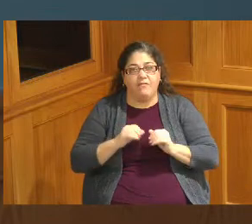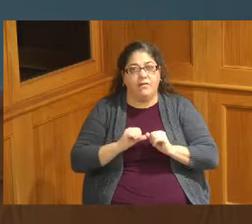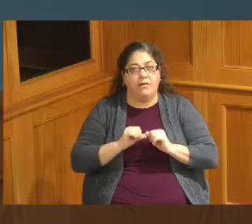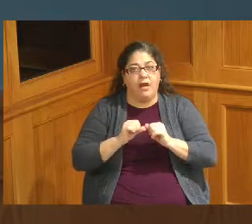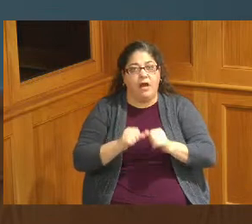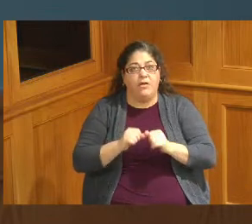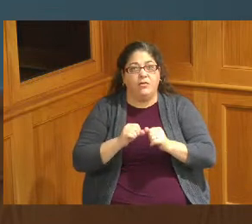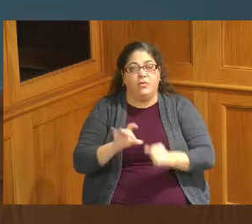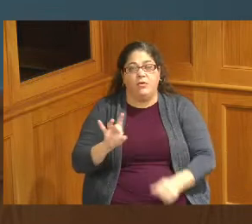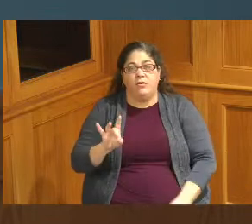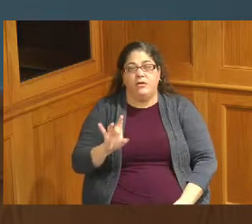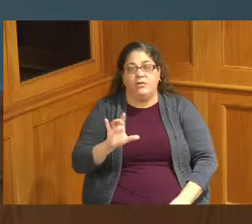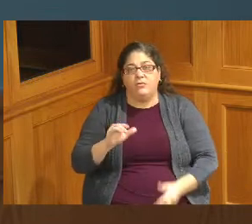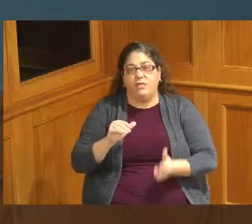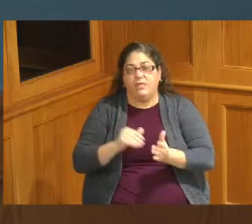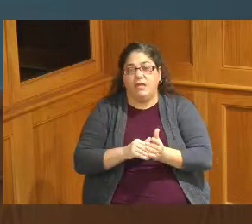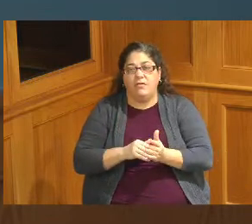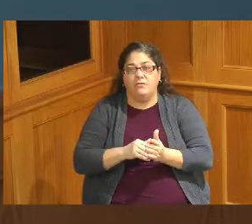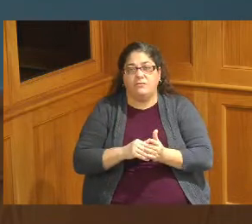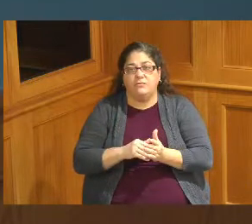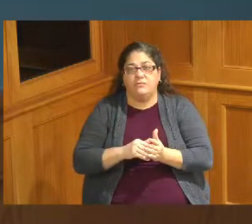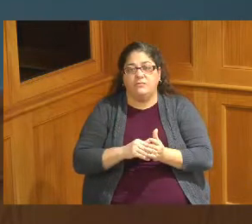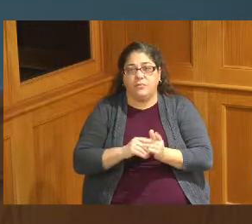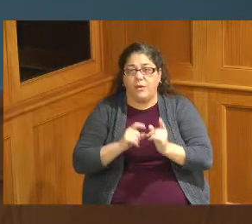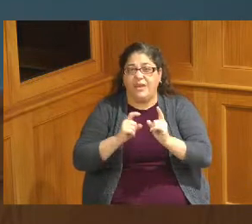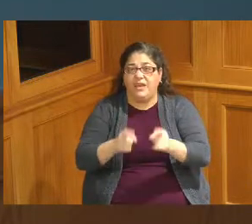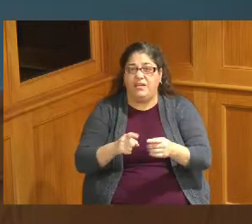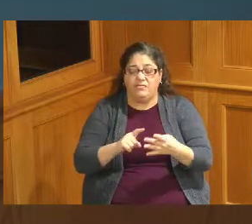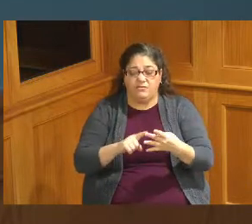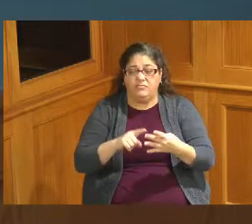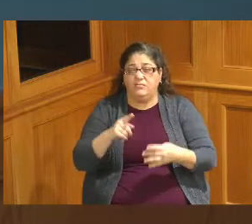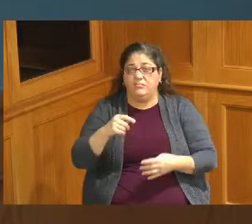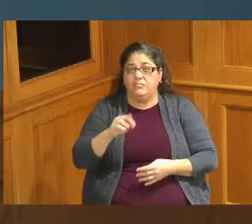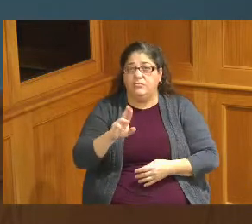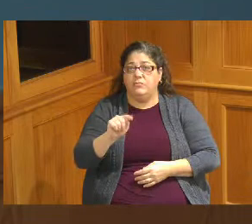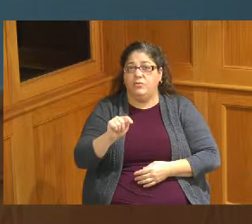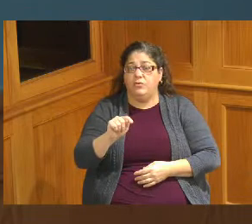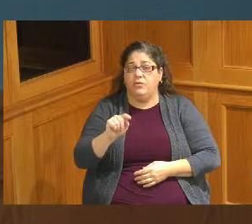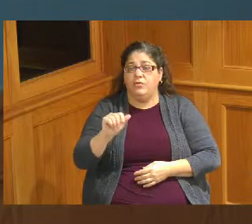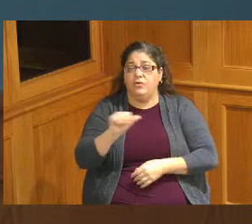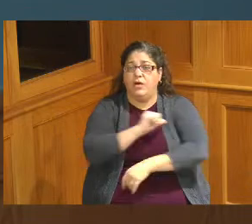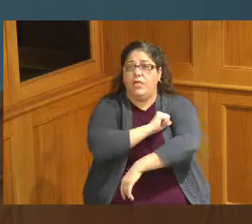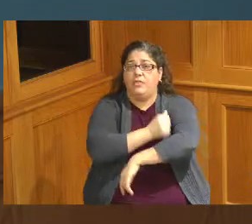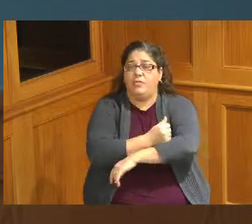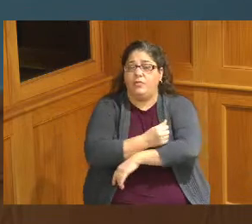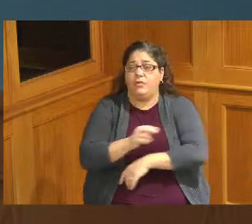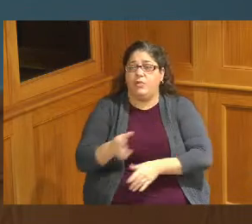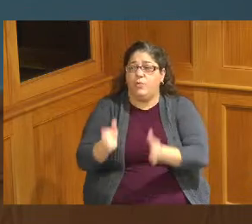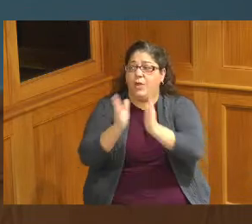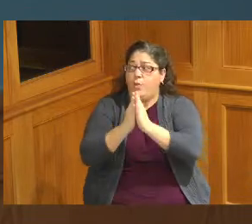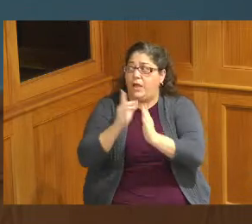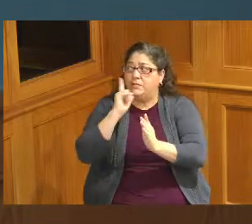ongoing $800,000 that we give to the Port Authority. It's no RFP.